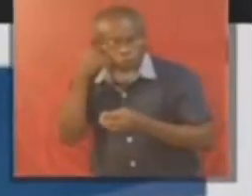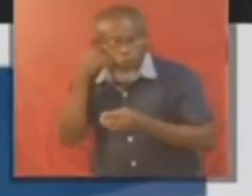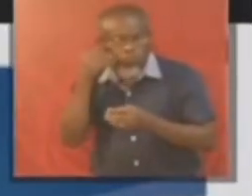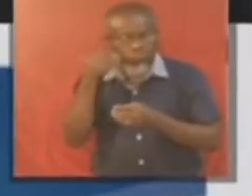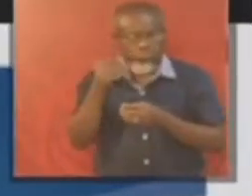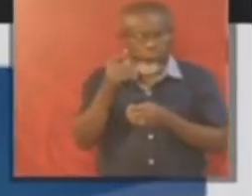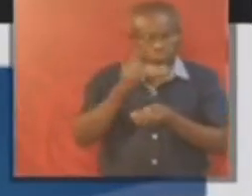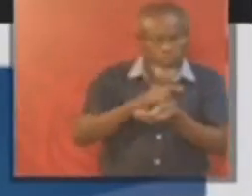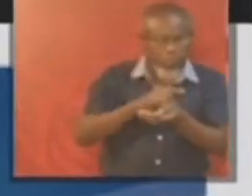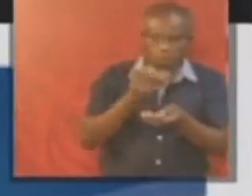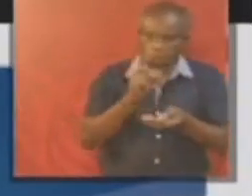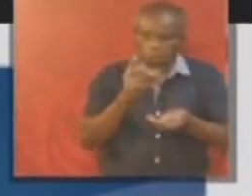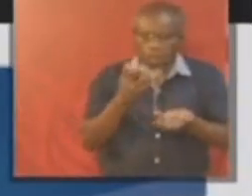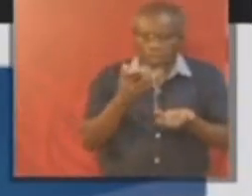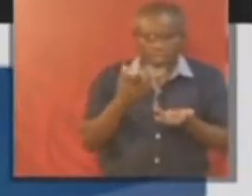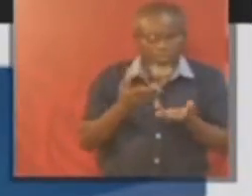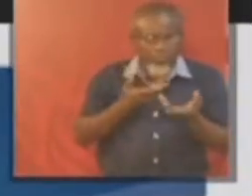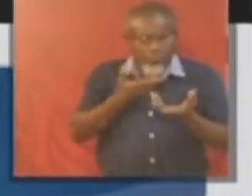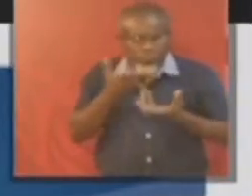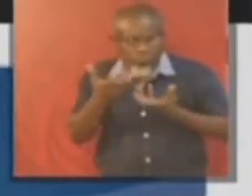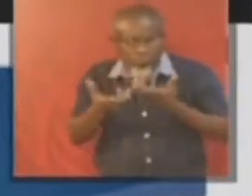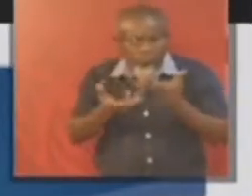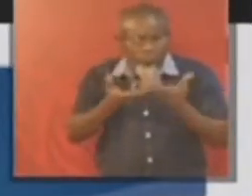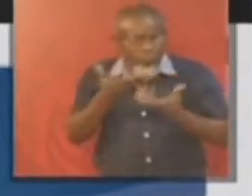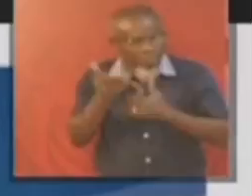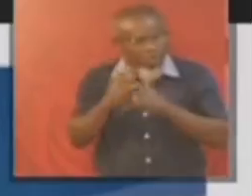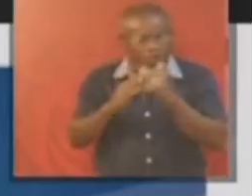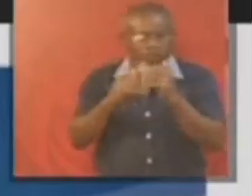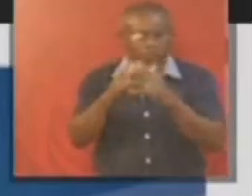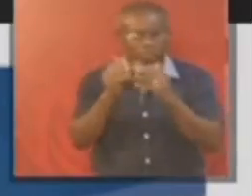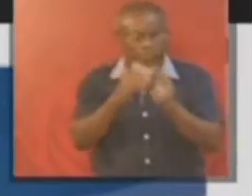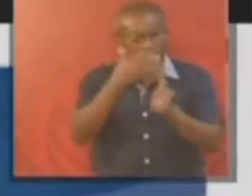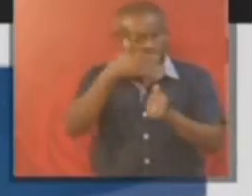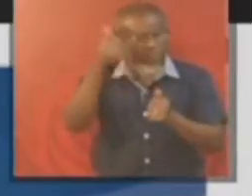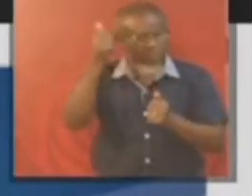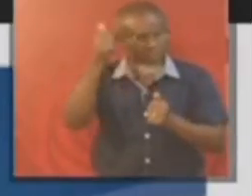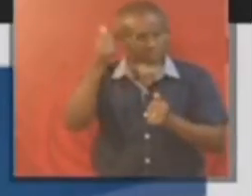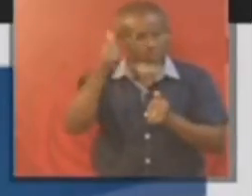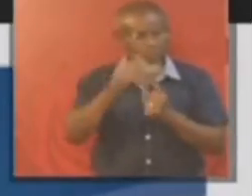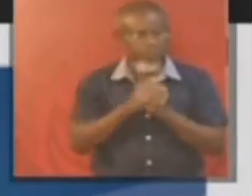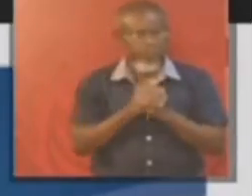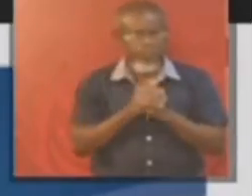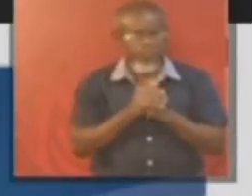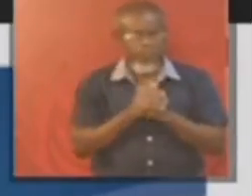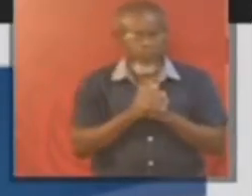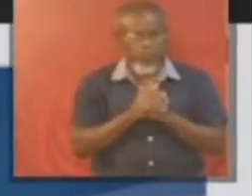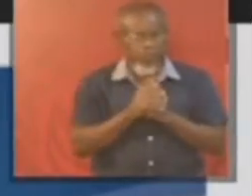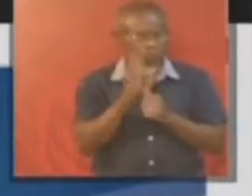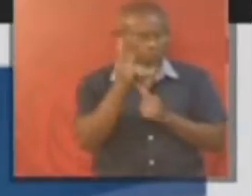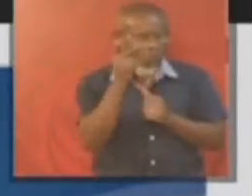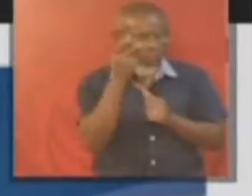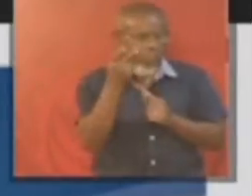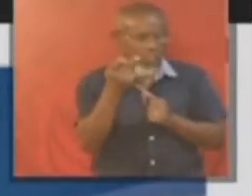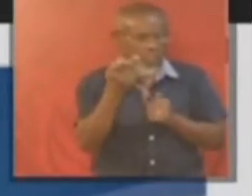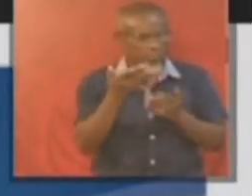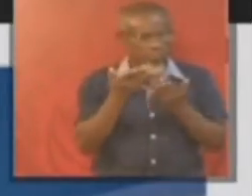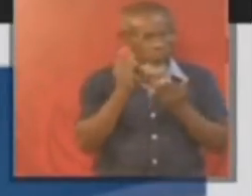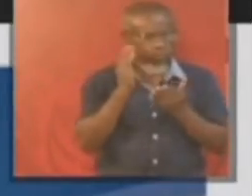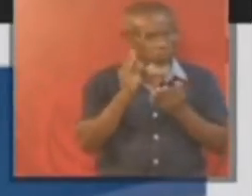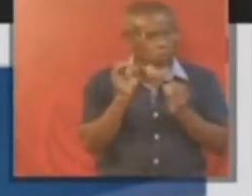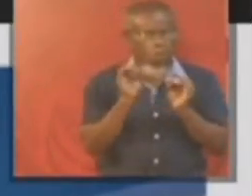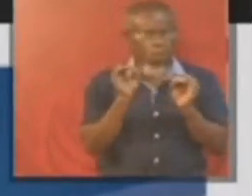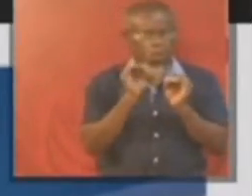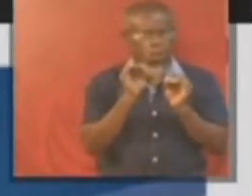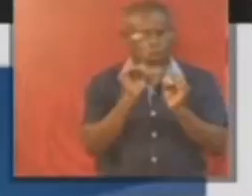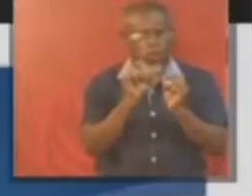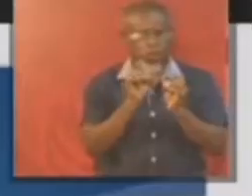What are some of the benefits for the patients? So we have a markedly reduced risk of contracted COVID-19, no